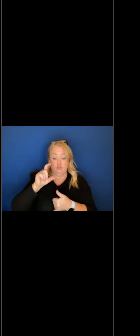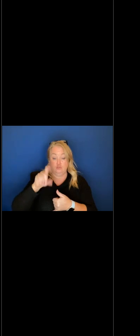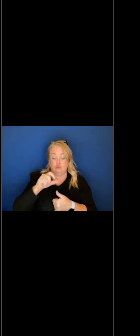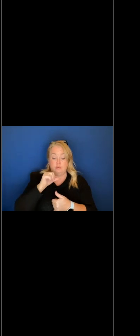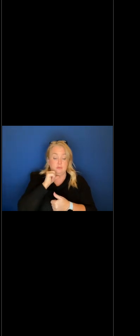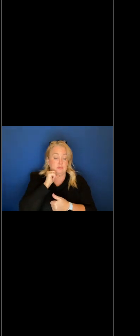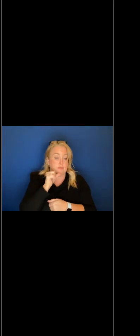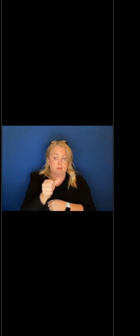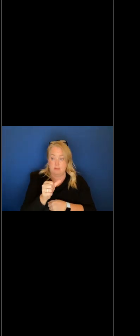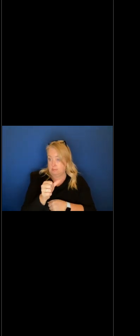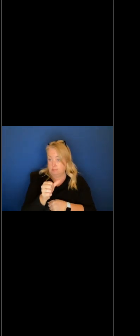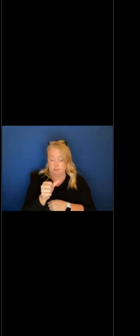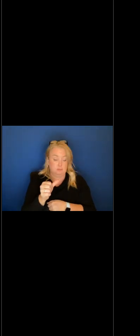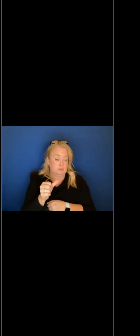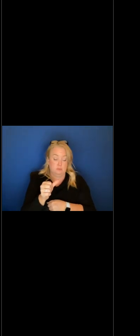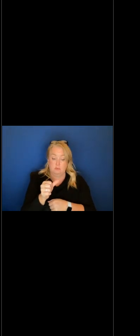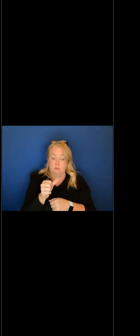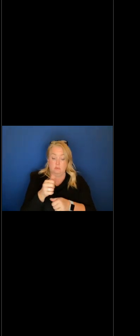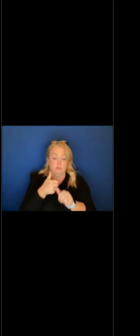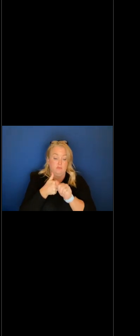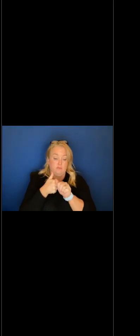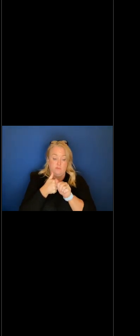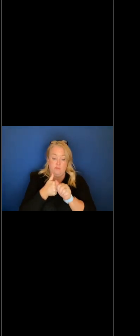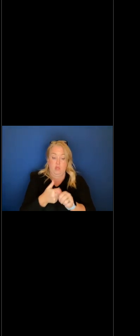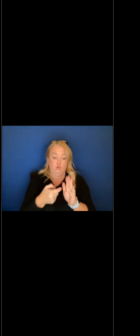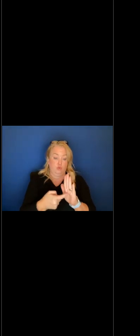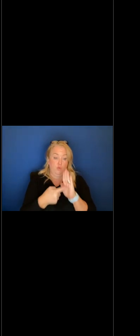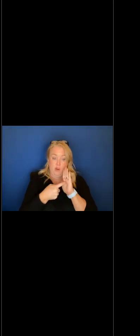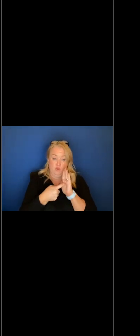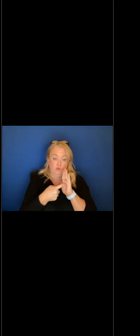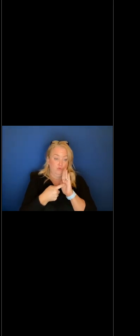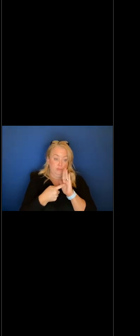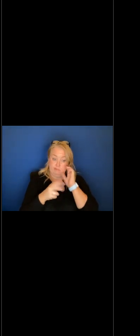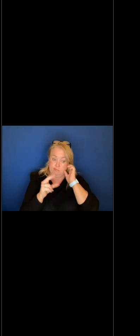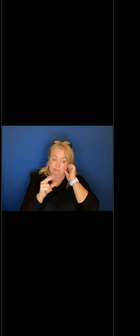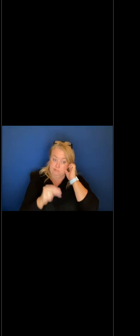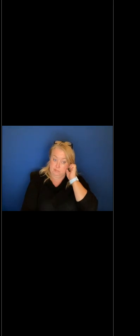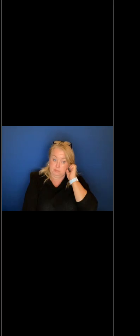not be regarded as a requirement.